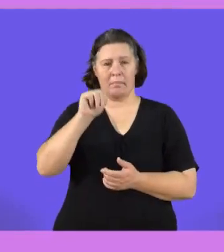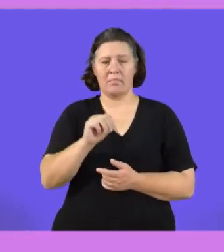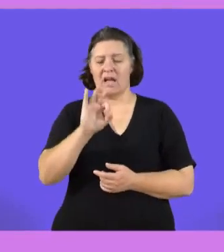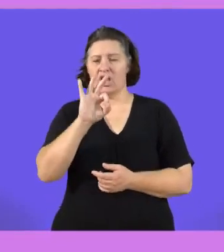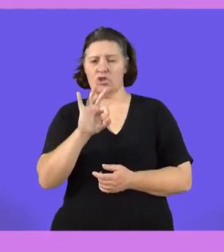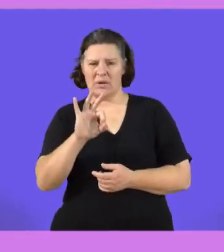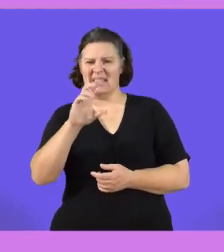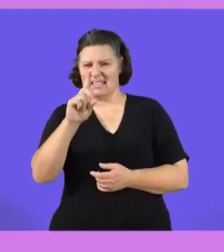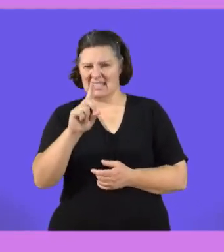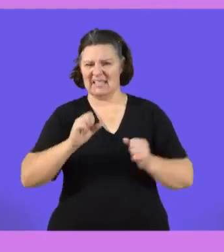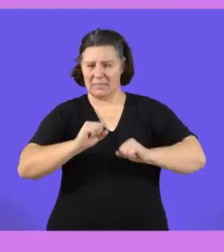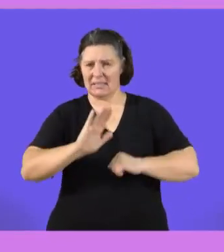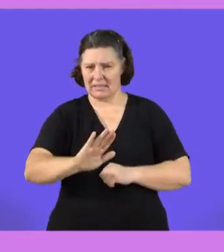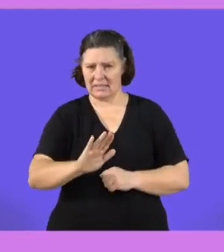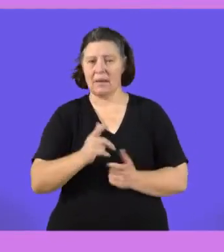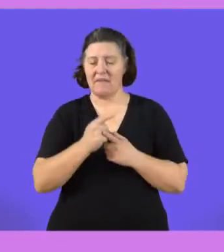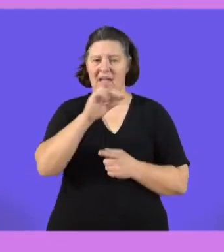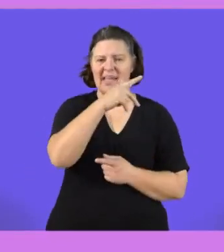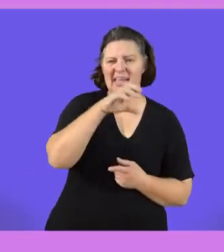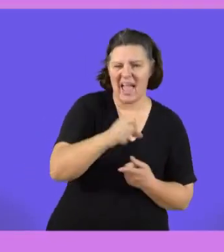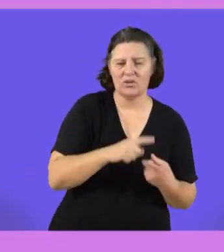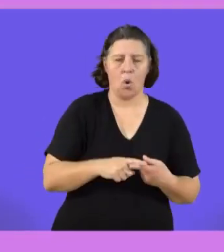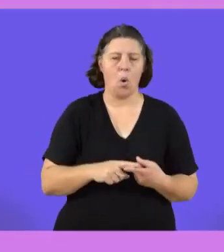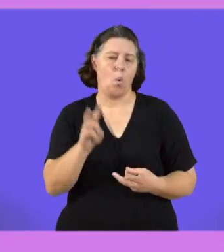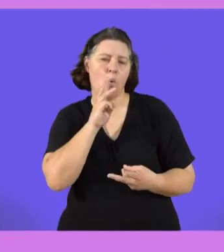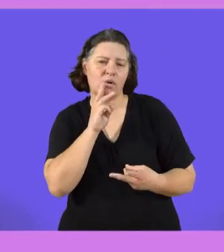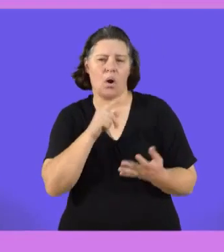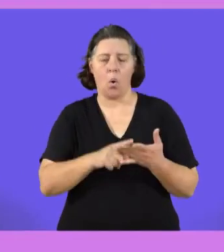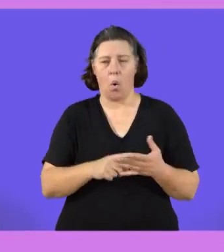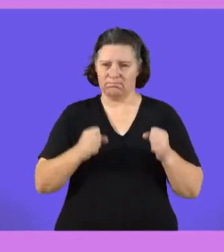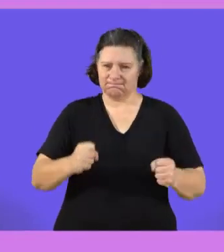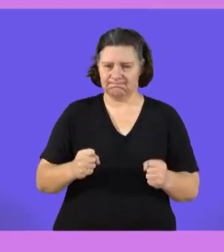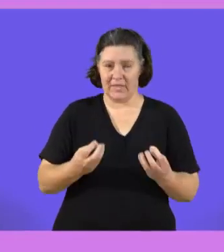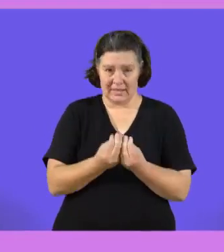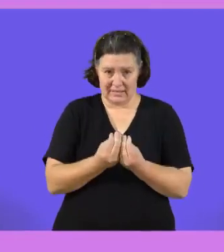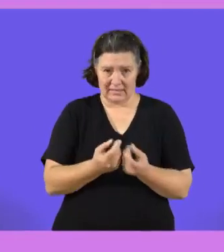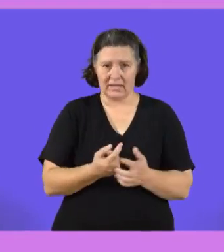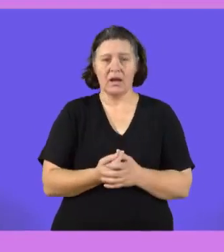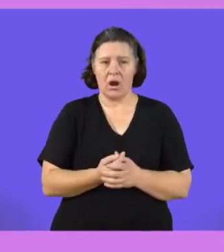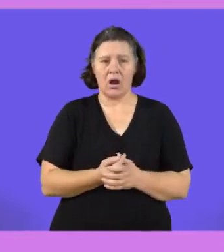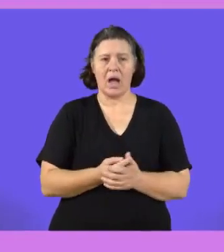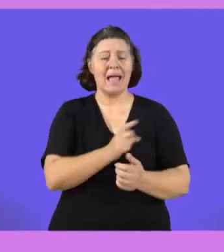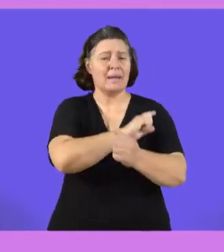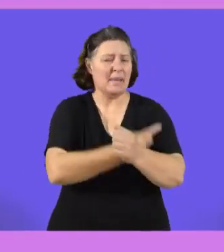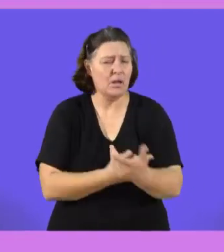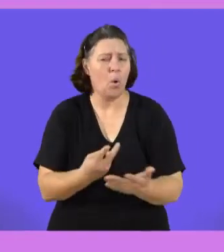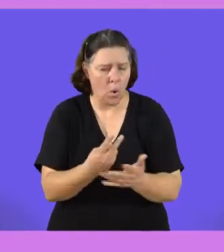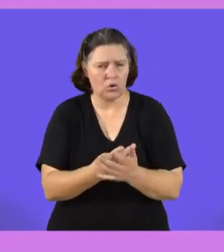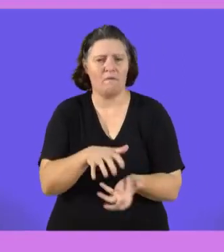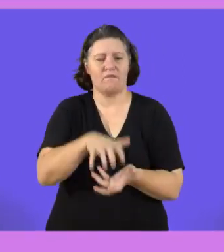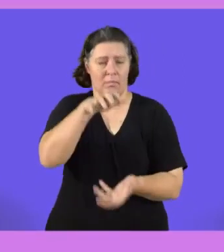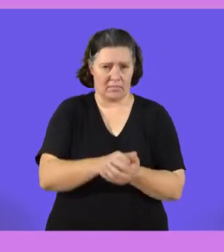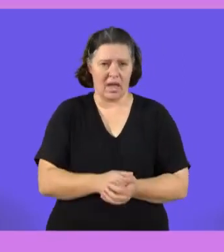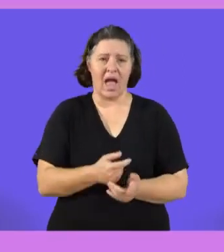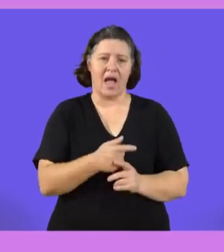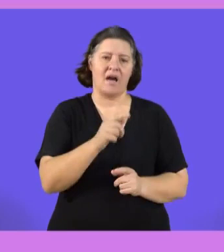the three-dimensional space occupied by a gas, a liquid or solid substance. The word capacity also refers to volume. And